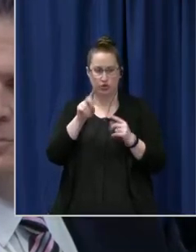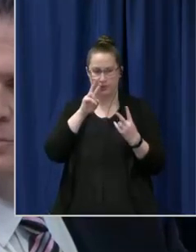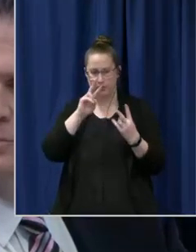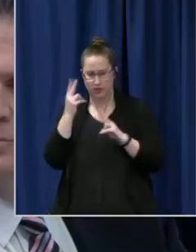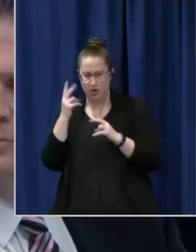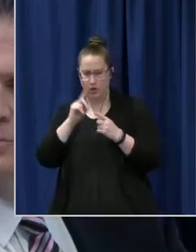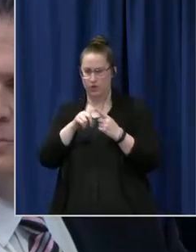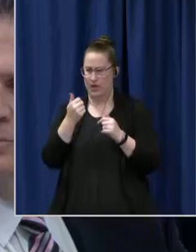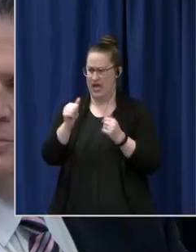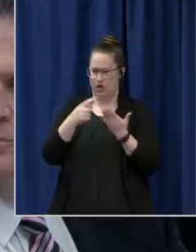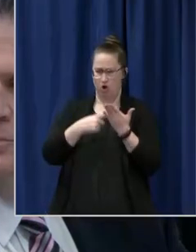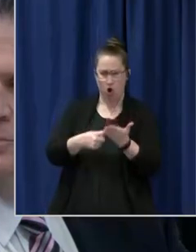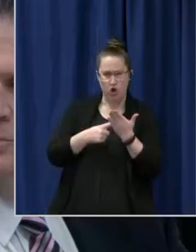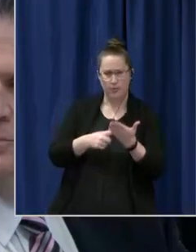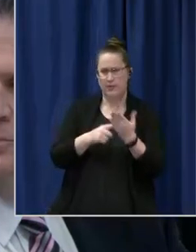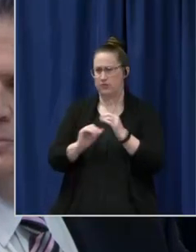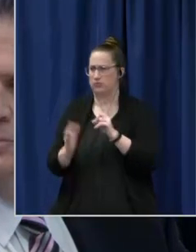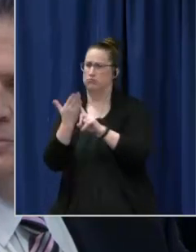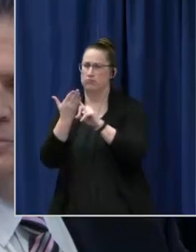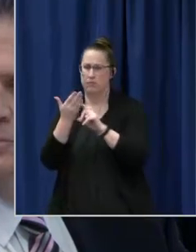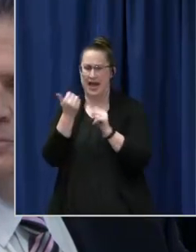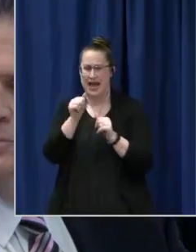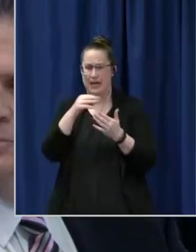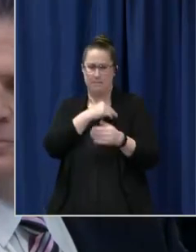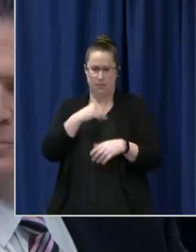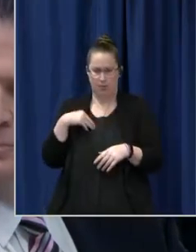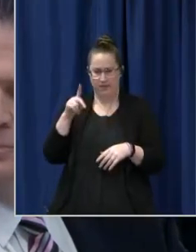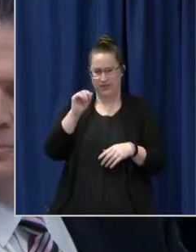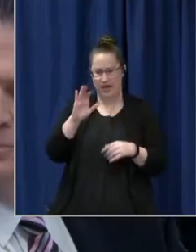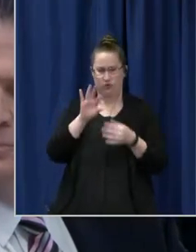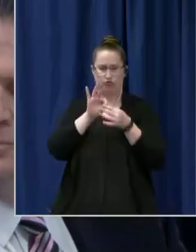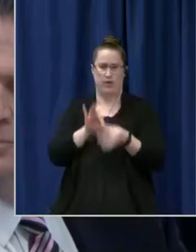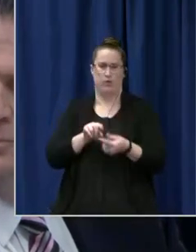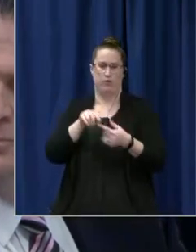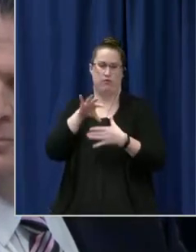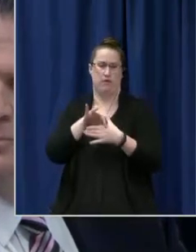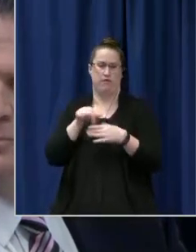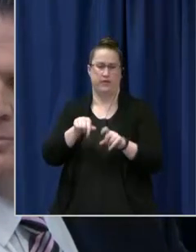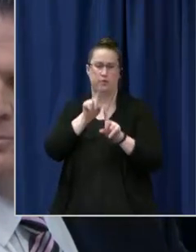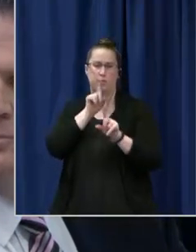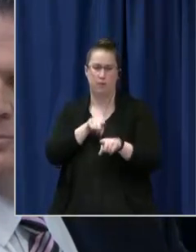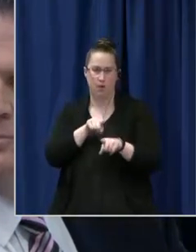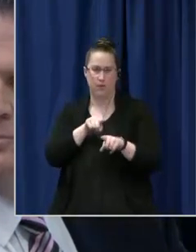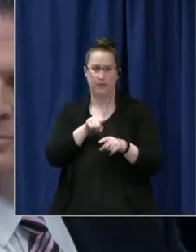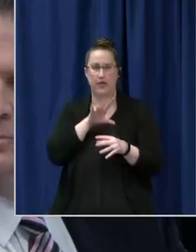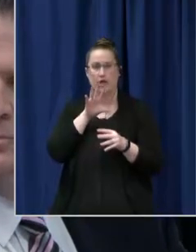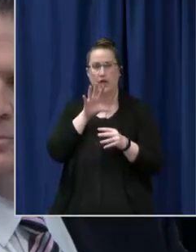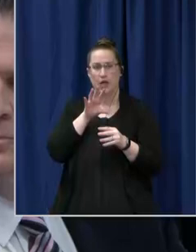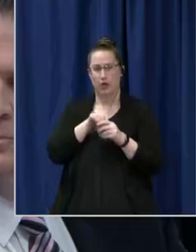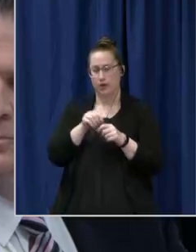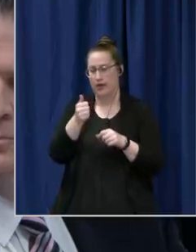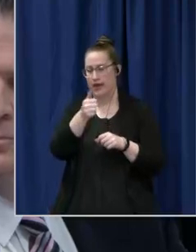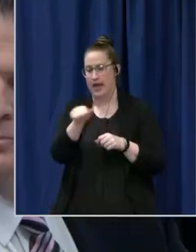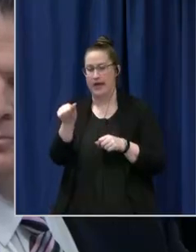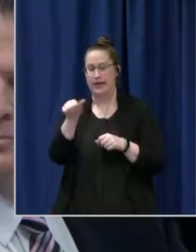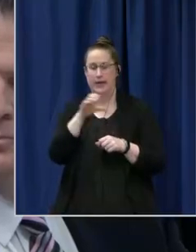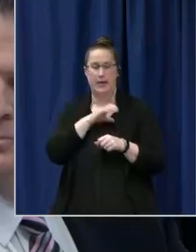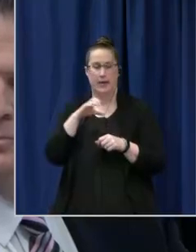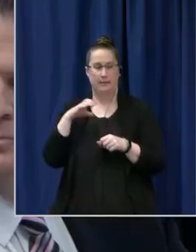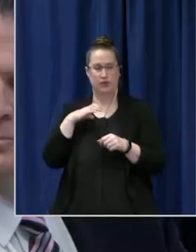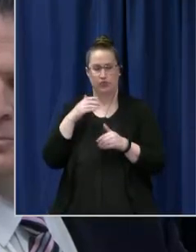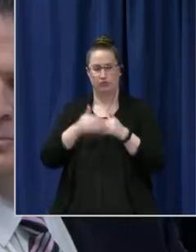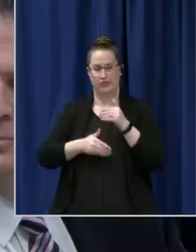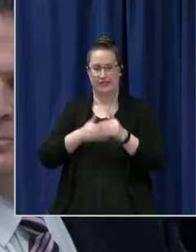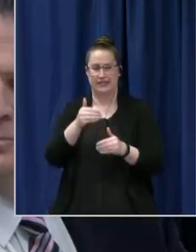any arguments by any member of the DAC related to the content of this report, including any Commission